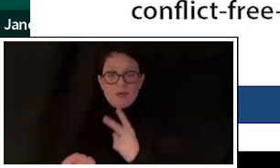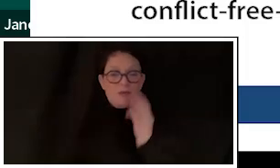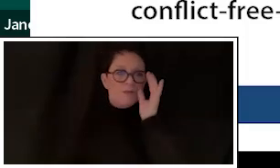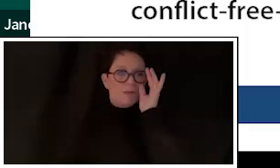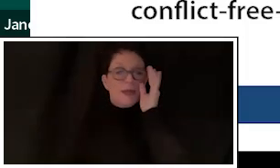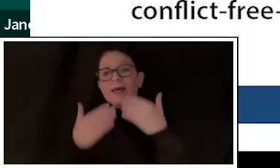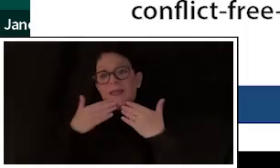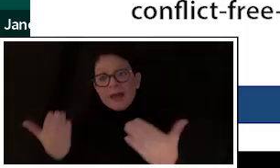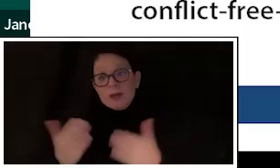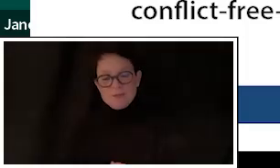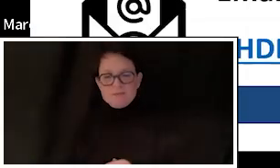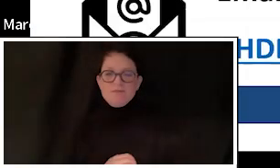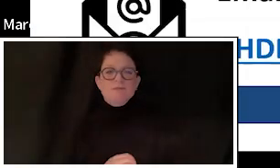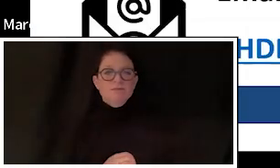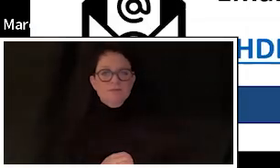Thank you.